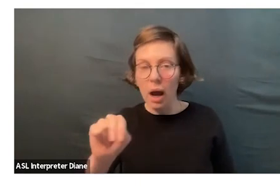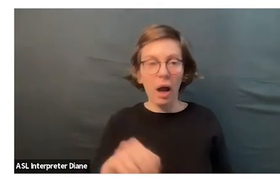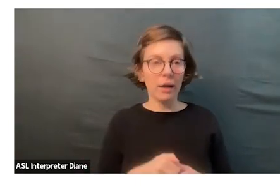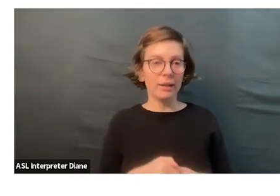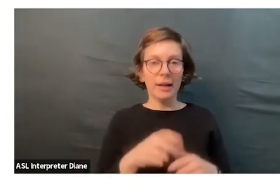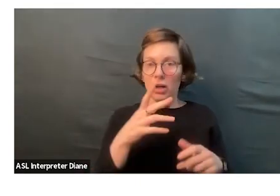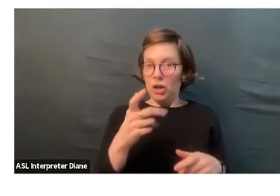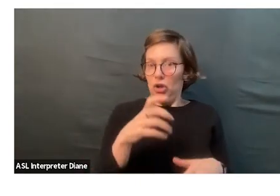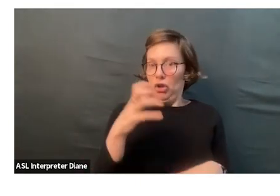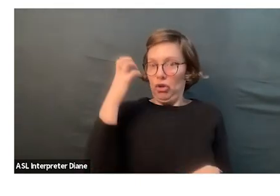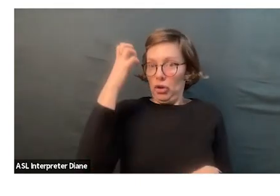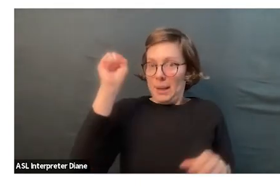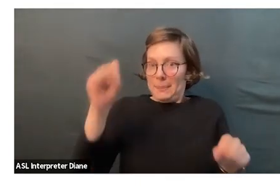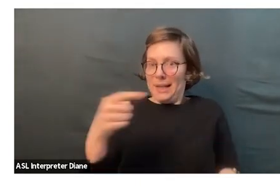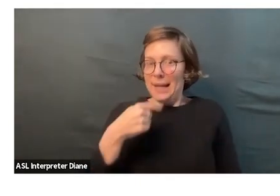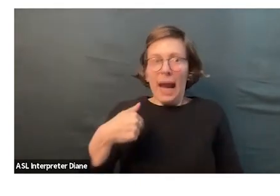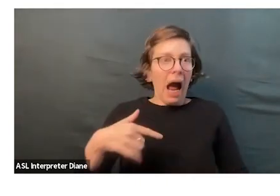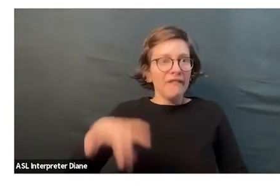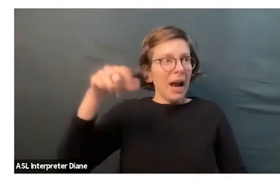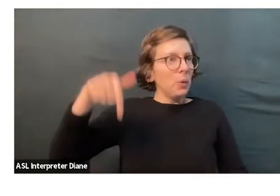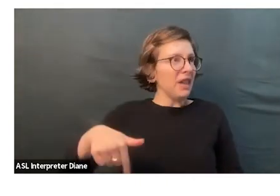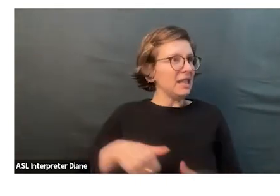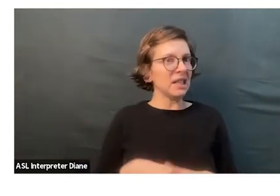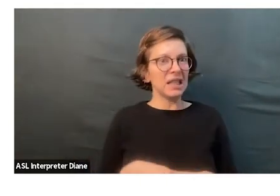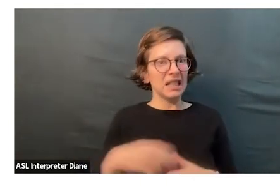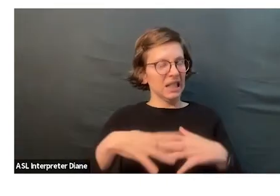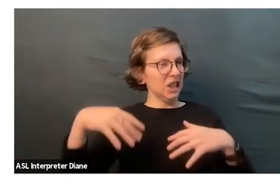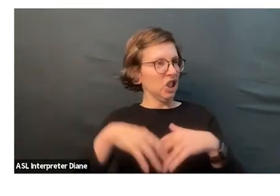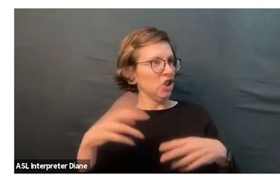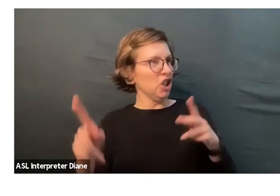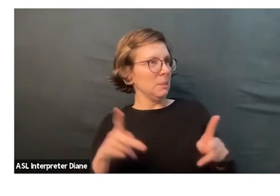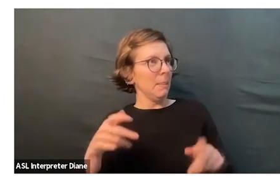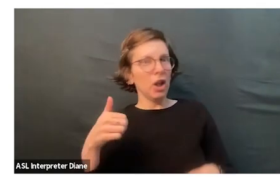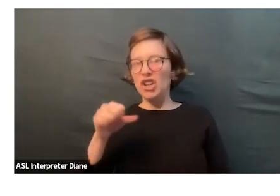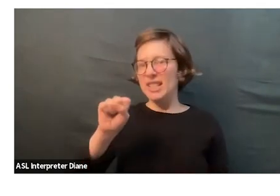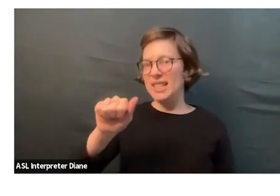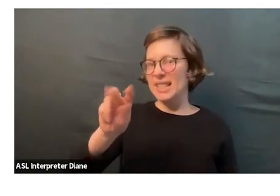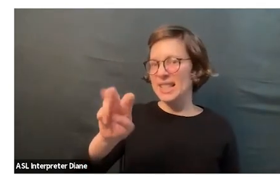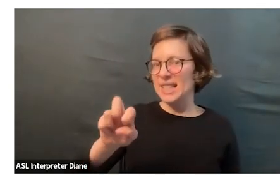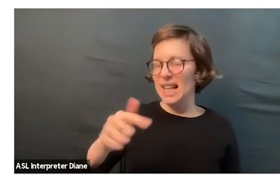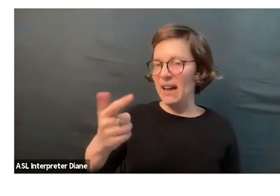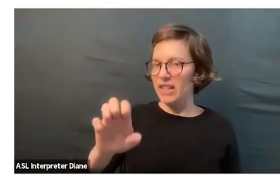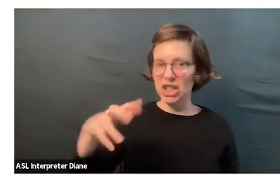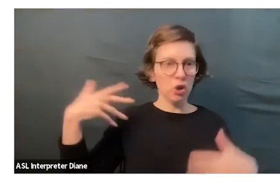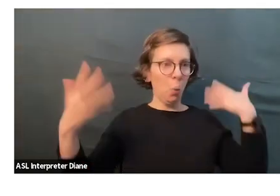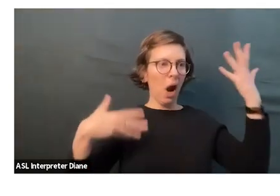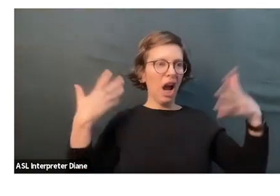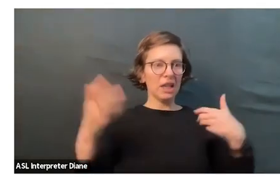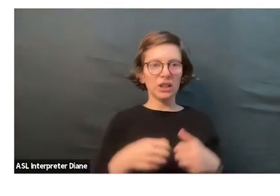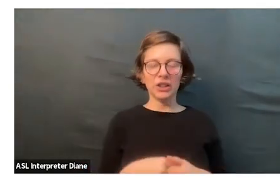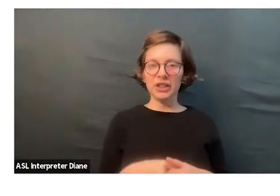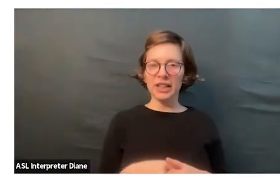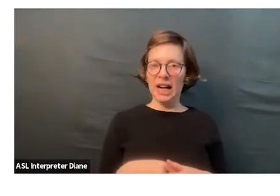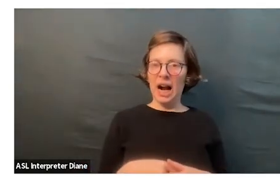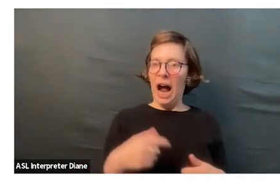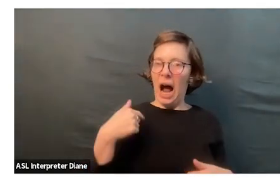this is part of, again, the way that culture it helps to describe how the culture of colonialism gave us the system